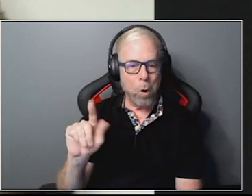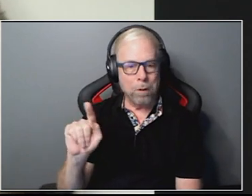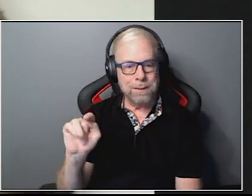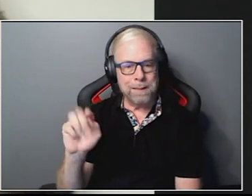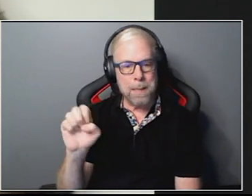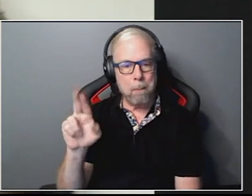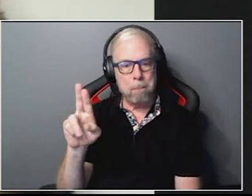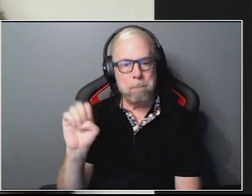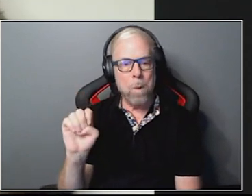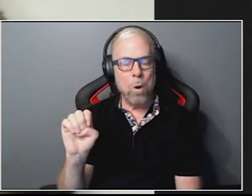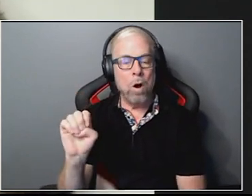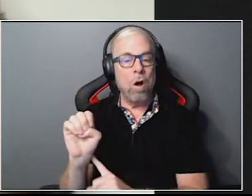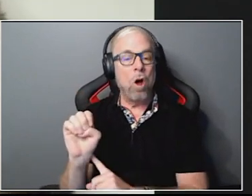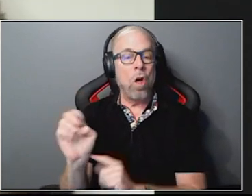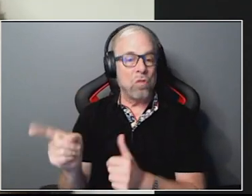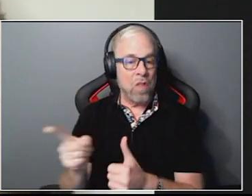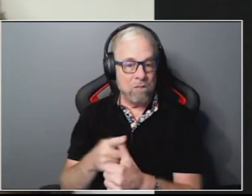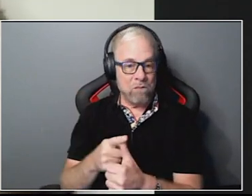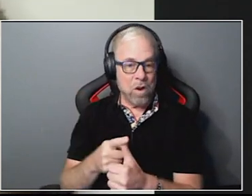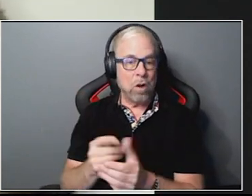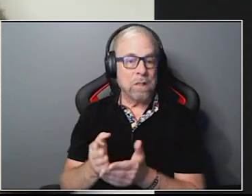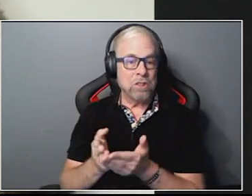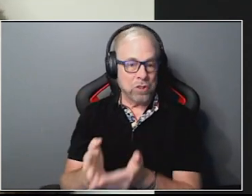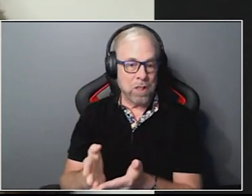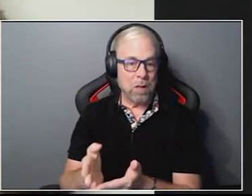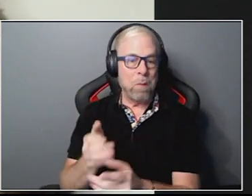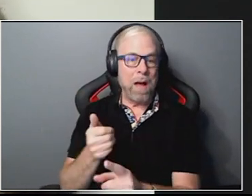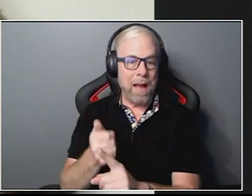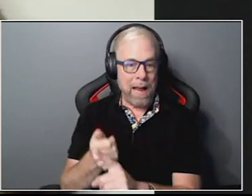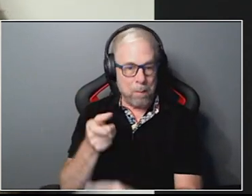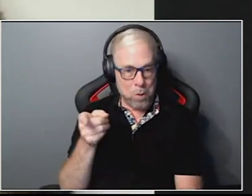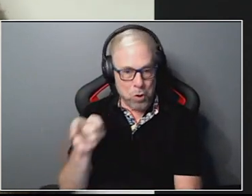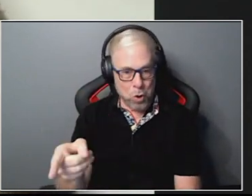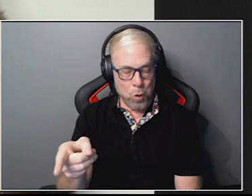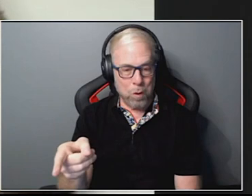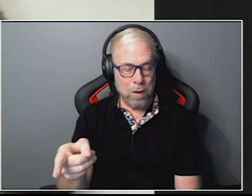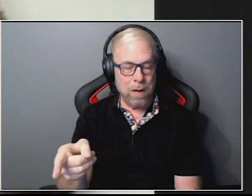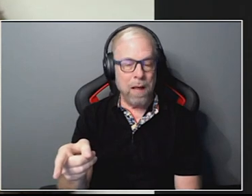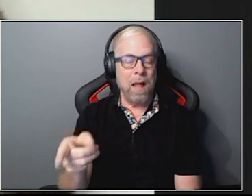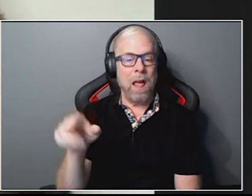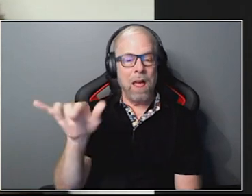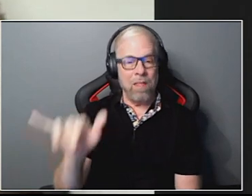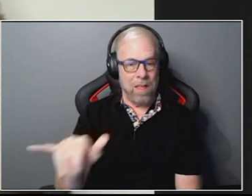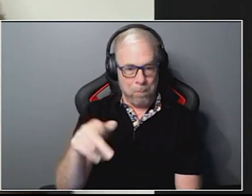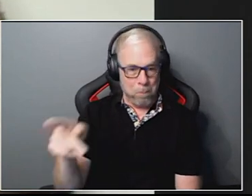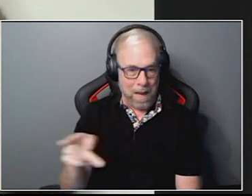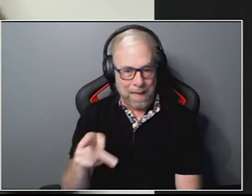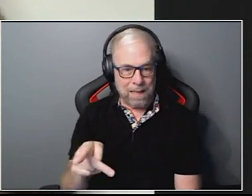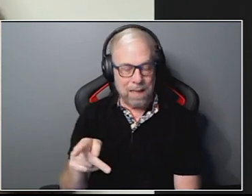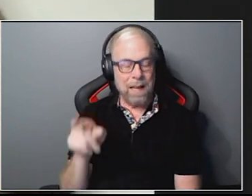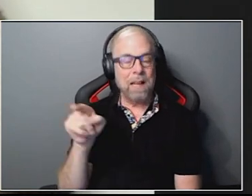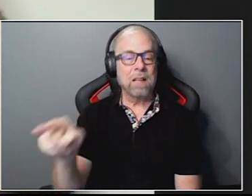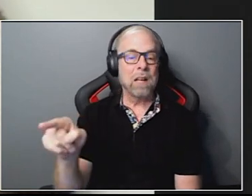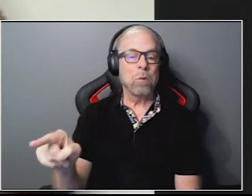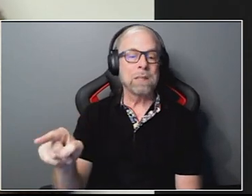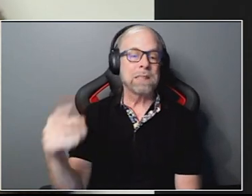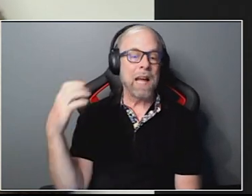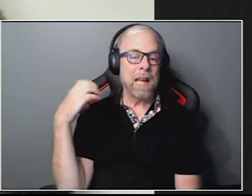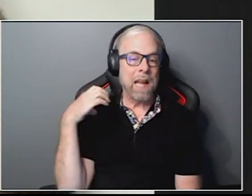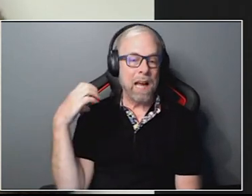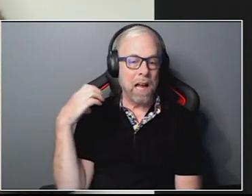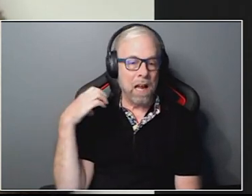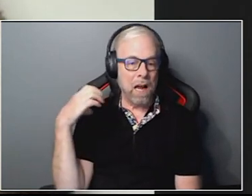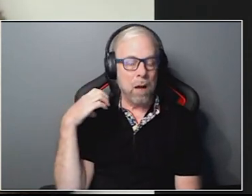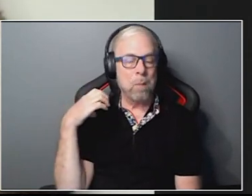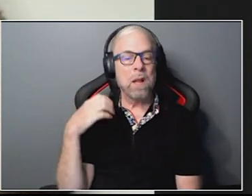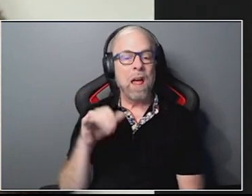the first ship I came to was the Katie Hines. And the gentleman who was the captain was Captain Childs.